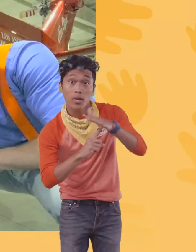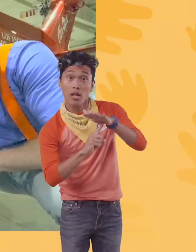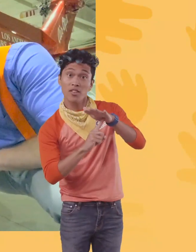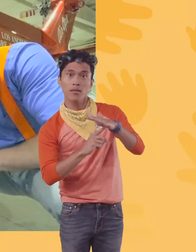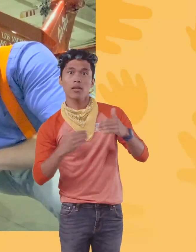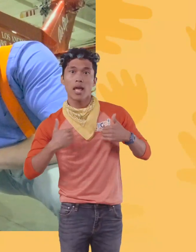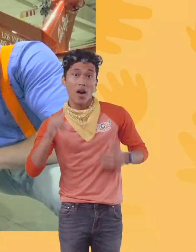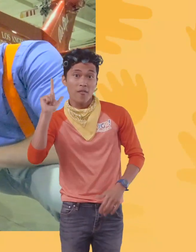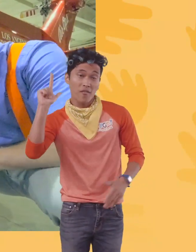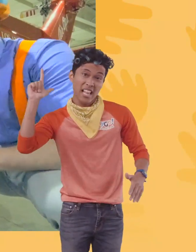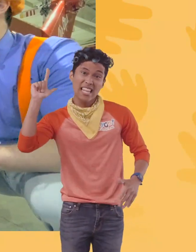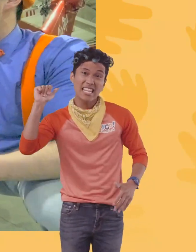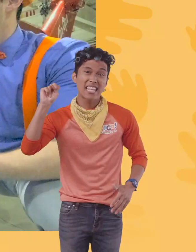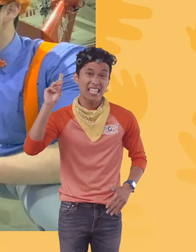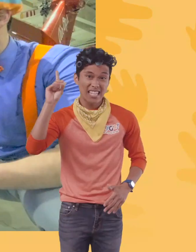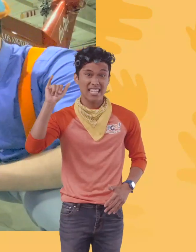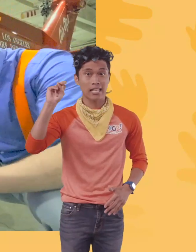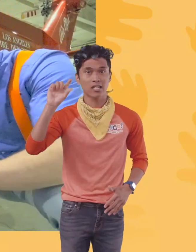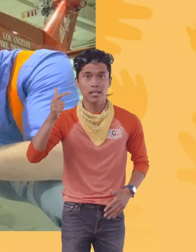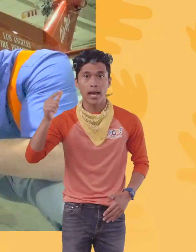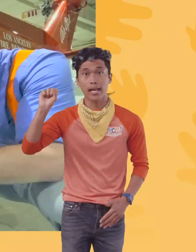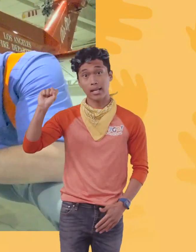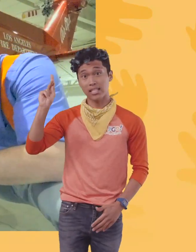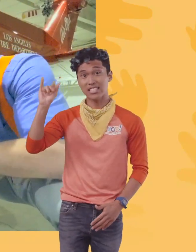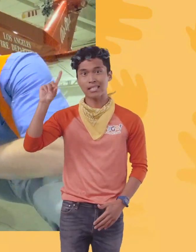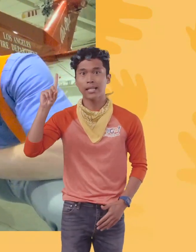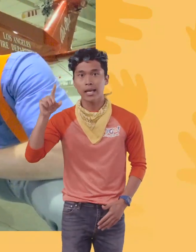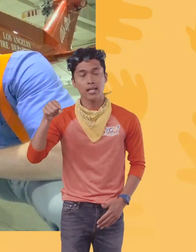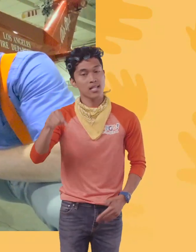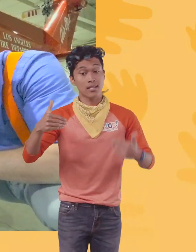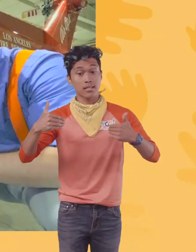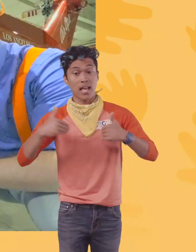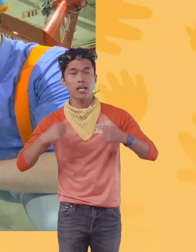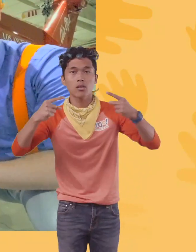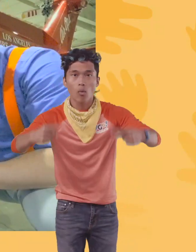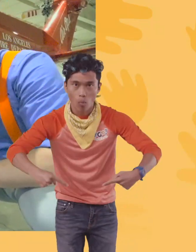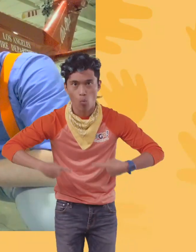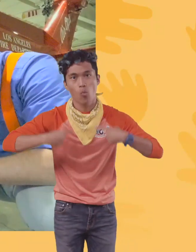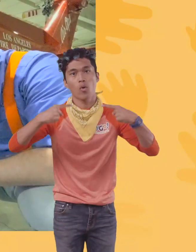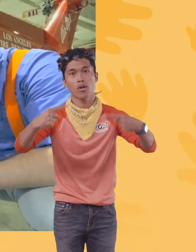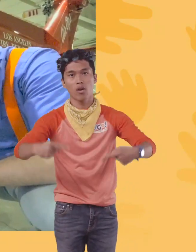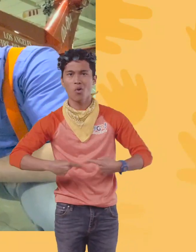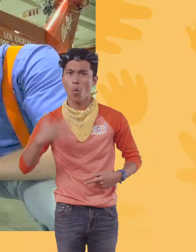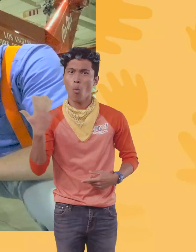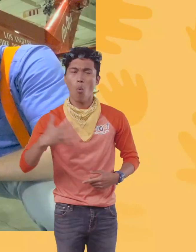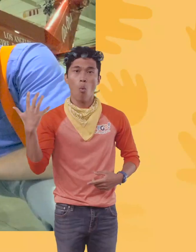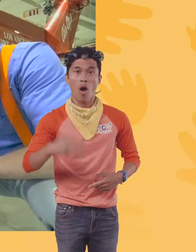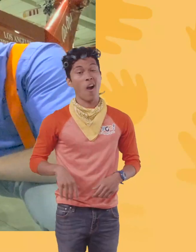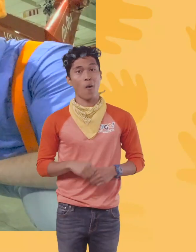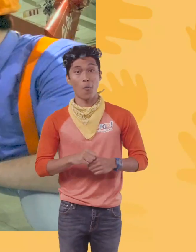have landing skids? This helicopter has wheels and tires. Wow, that is